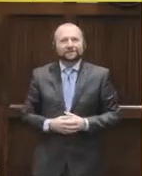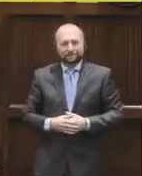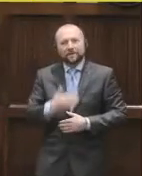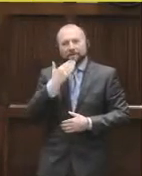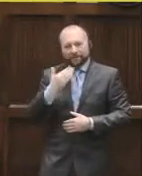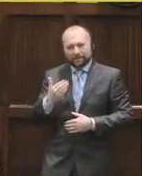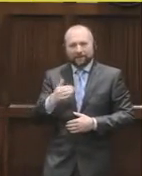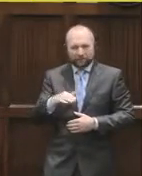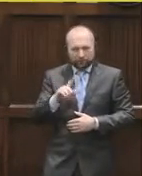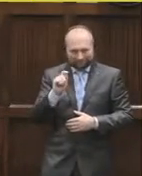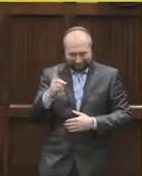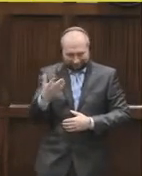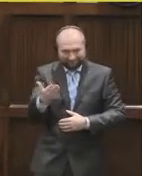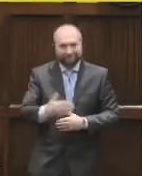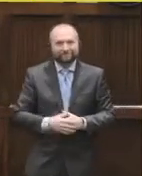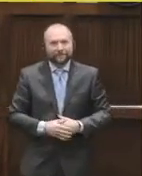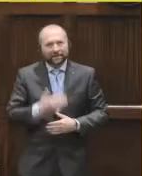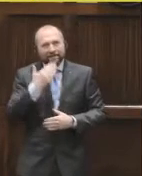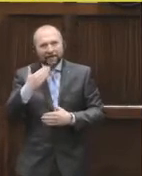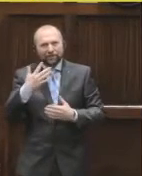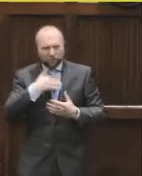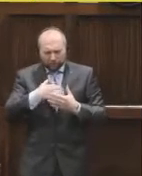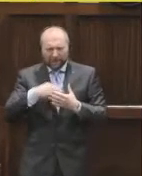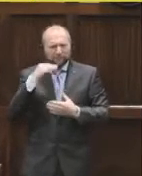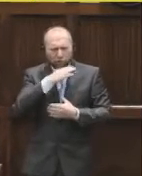for that valuable insight.